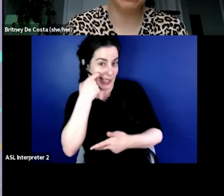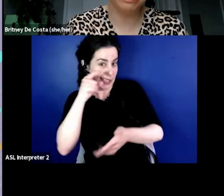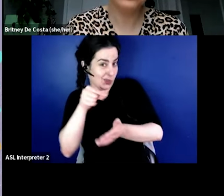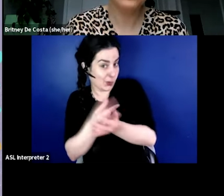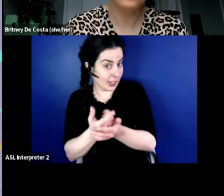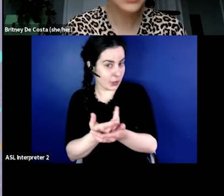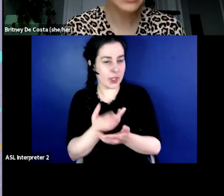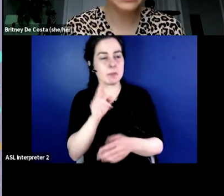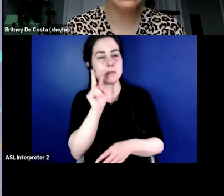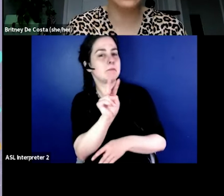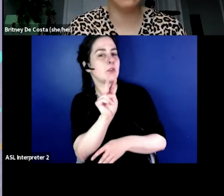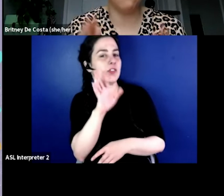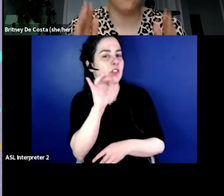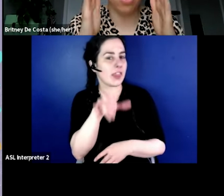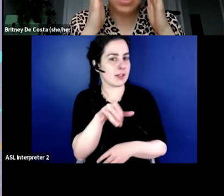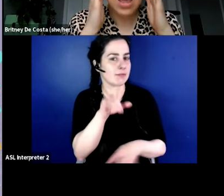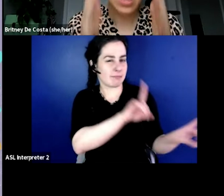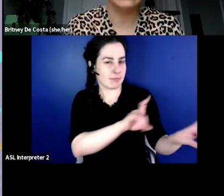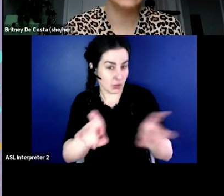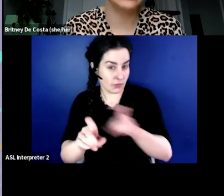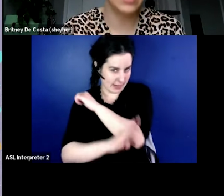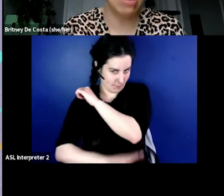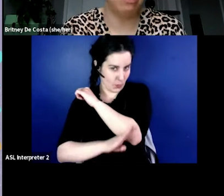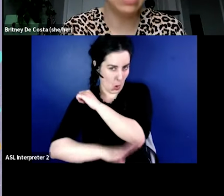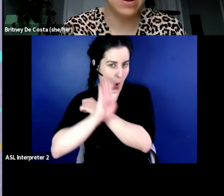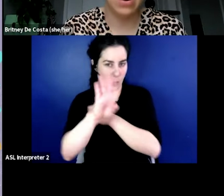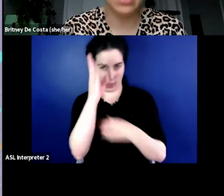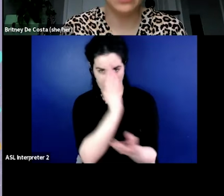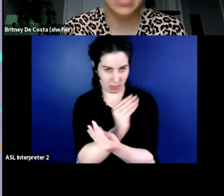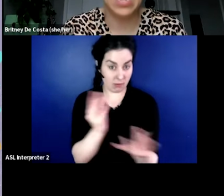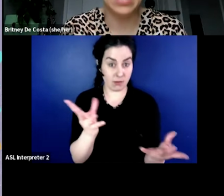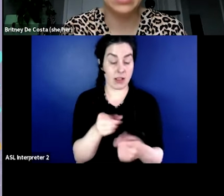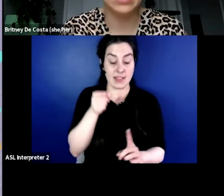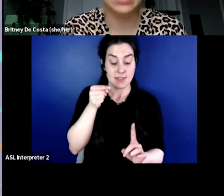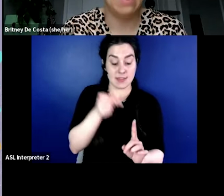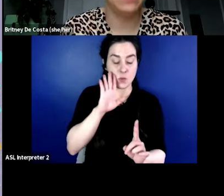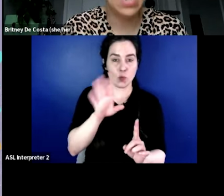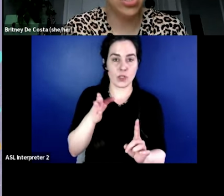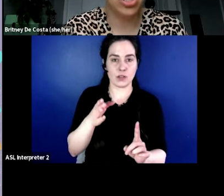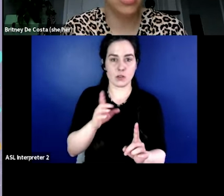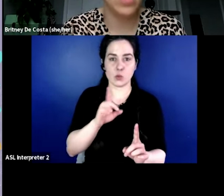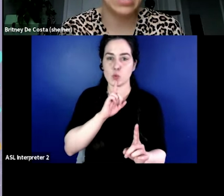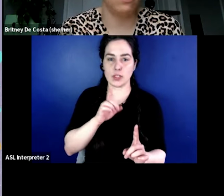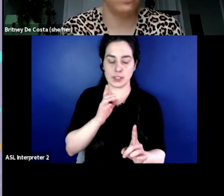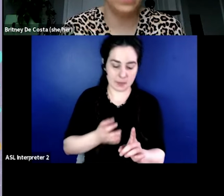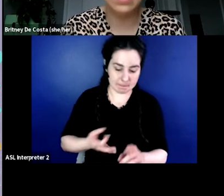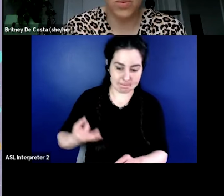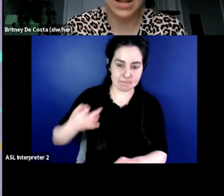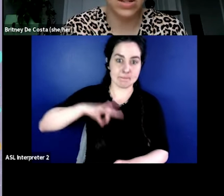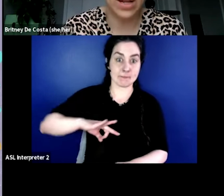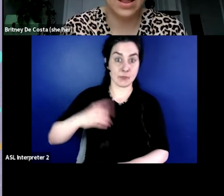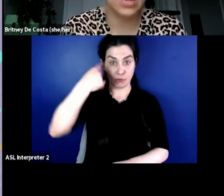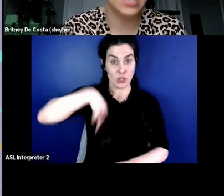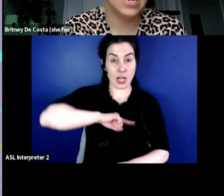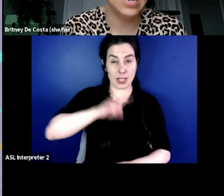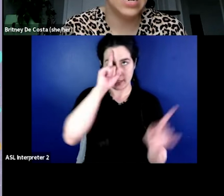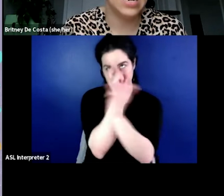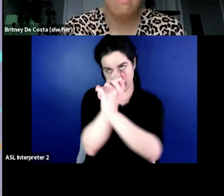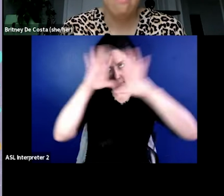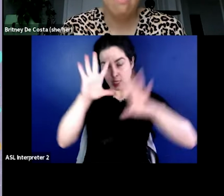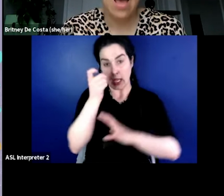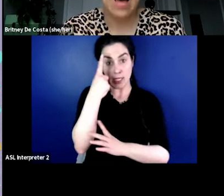out in the fall. And this is going to help us better understand the issue and as well as what the